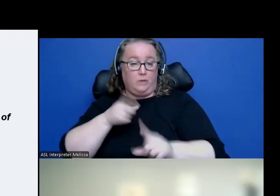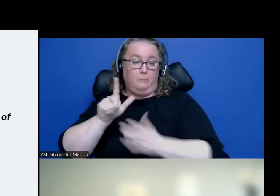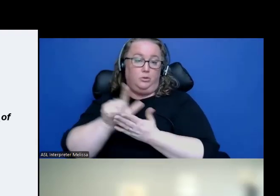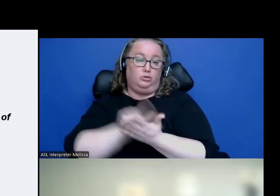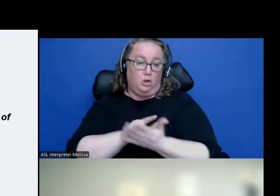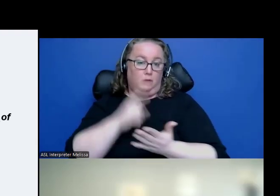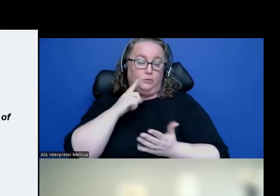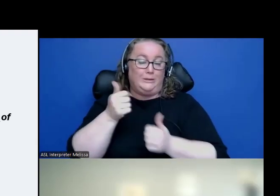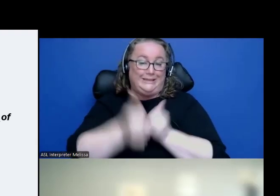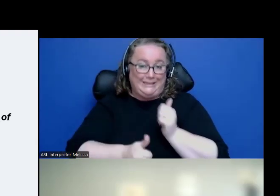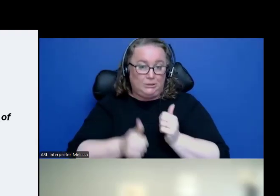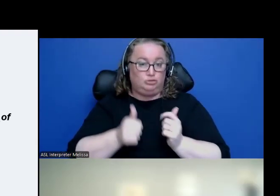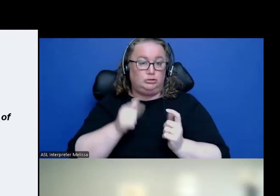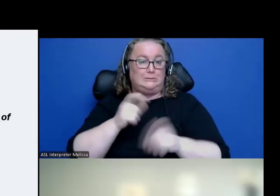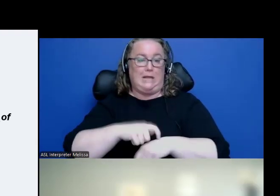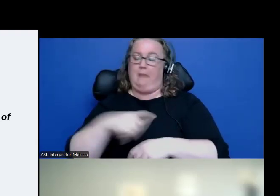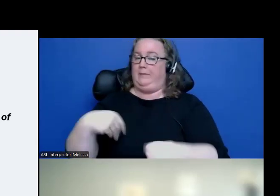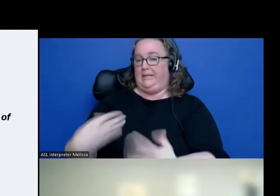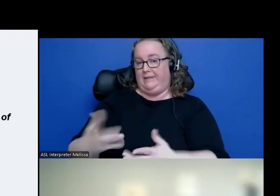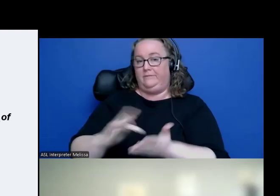each administration.